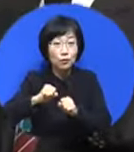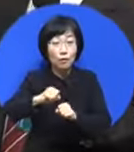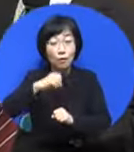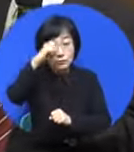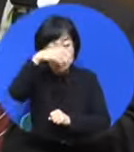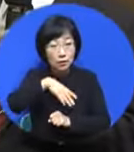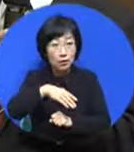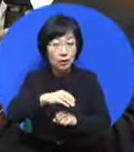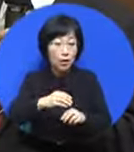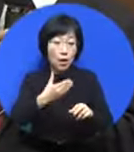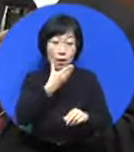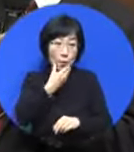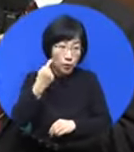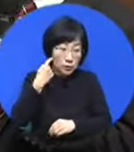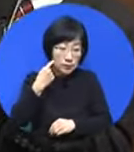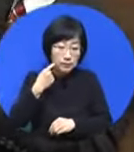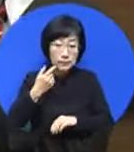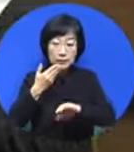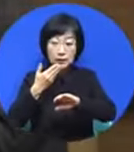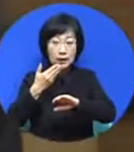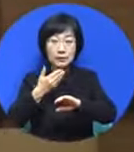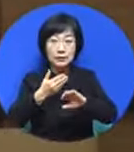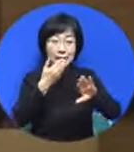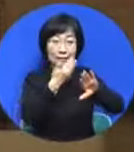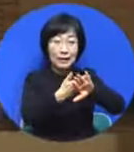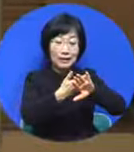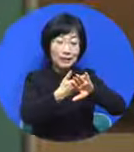So it's the missions of doing it unknowingly.